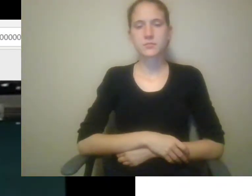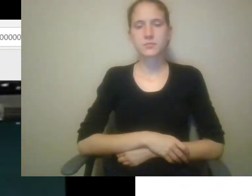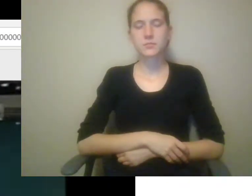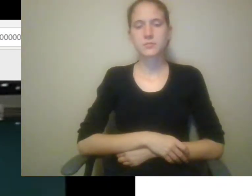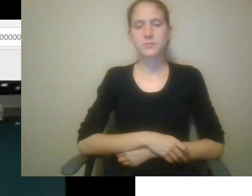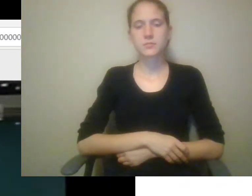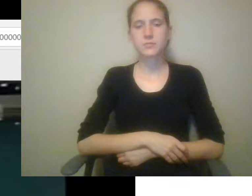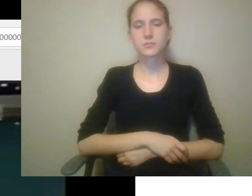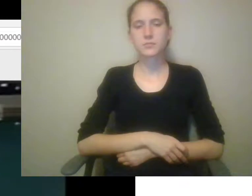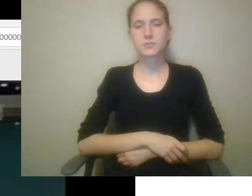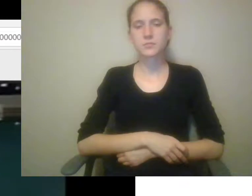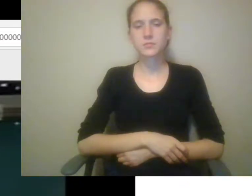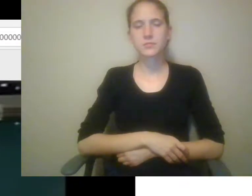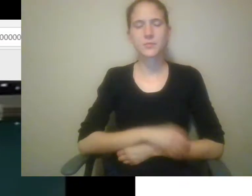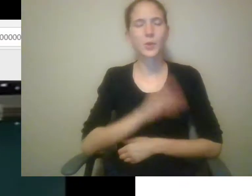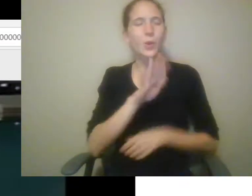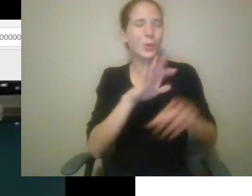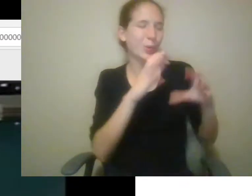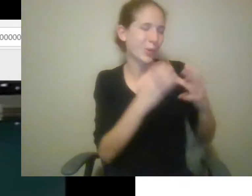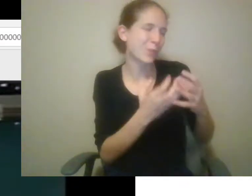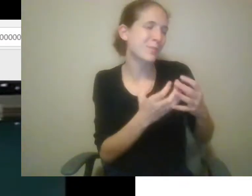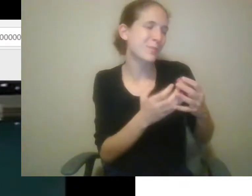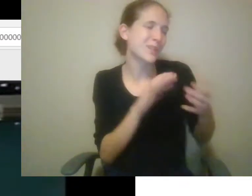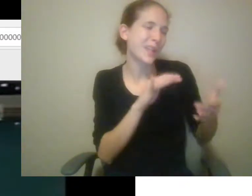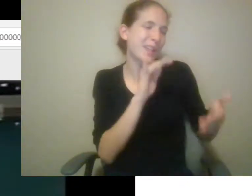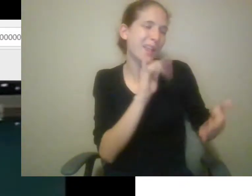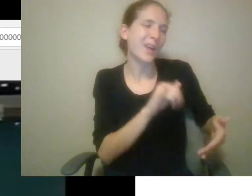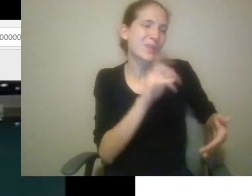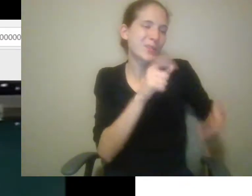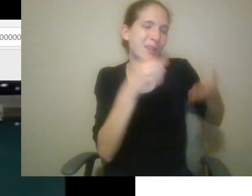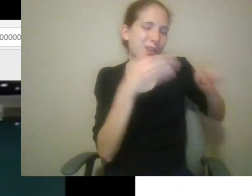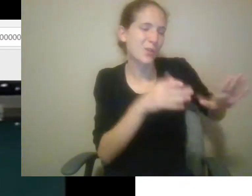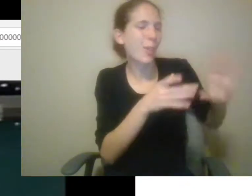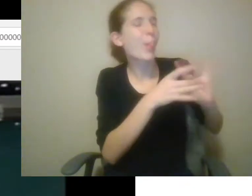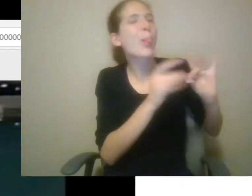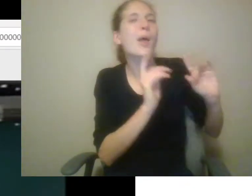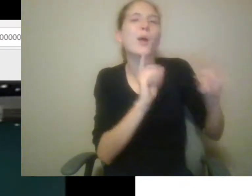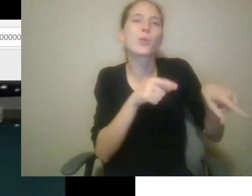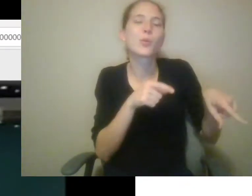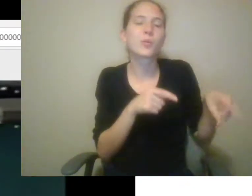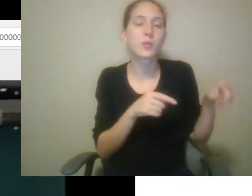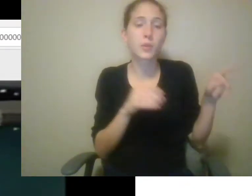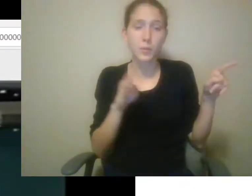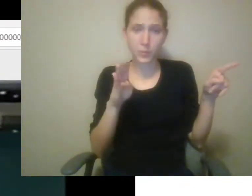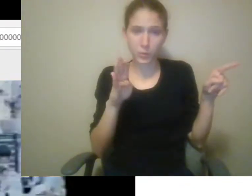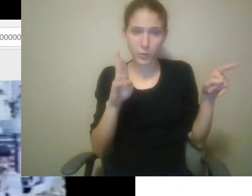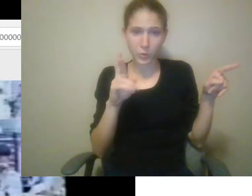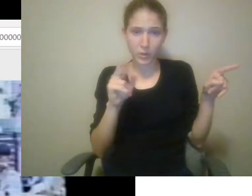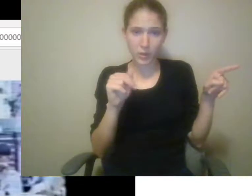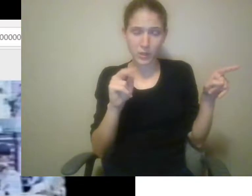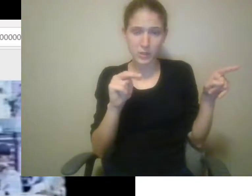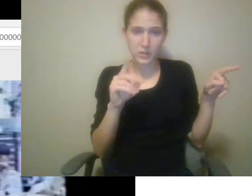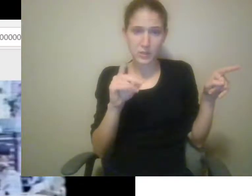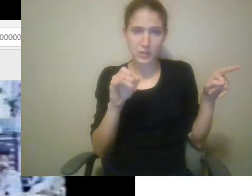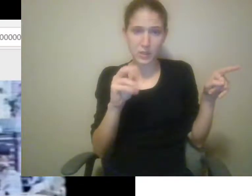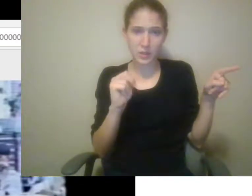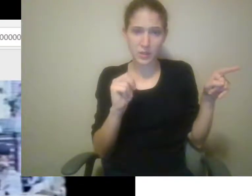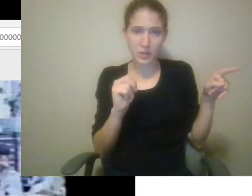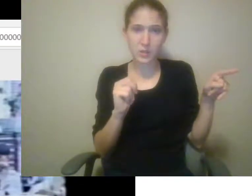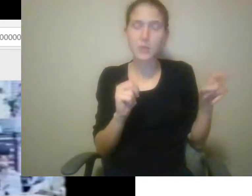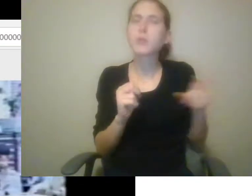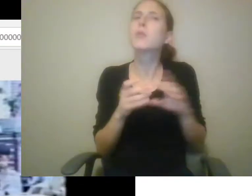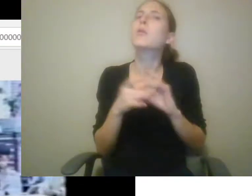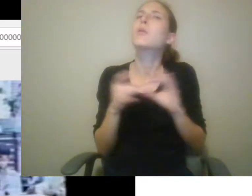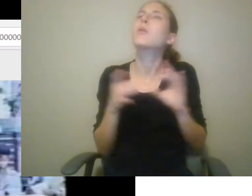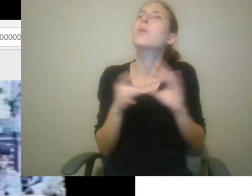I guess I should let one of you guys do something from your group. Brendan. What the things the cell needs